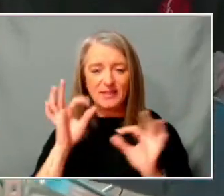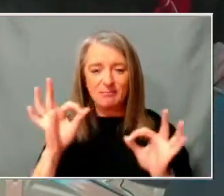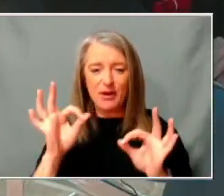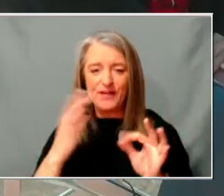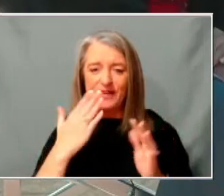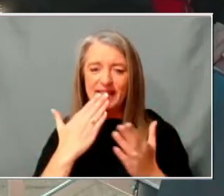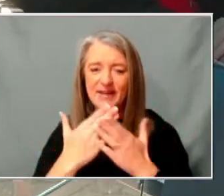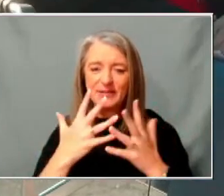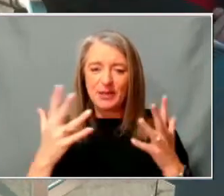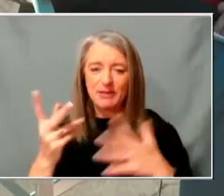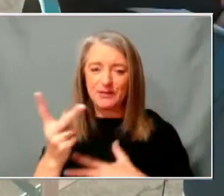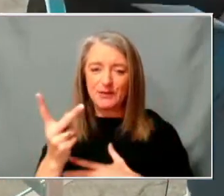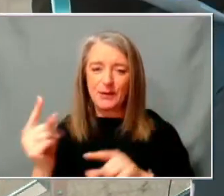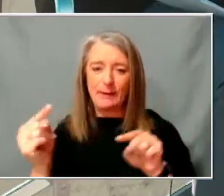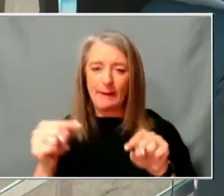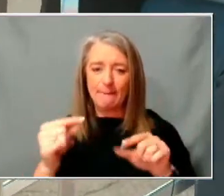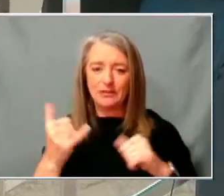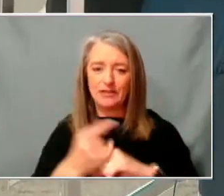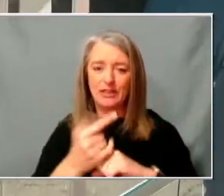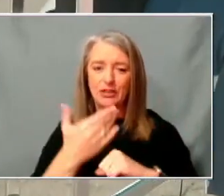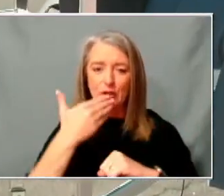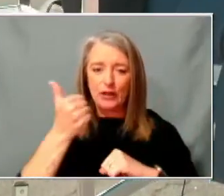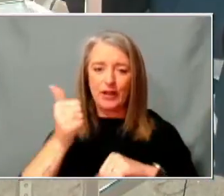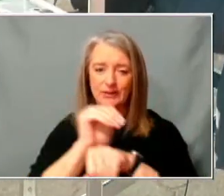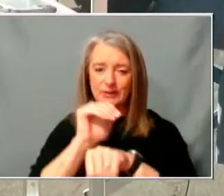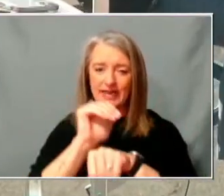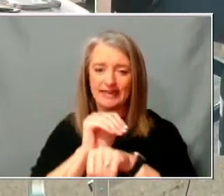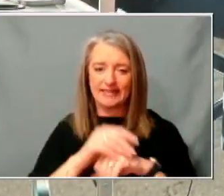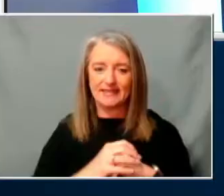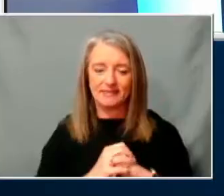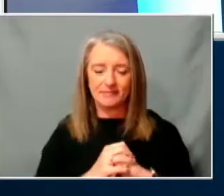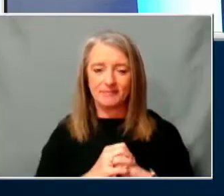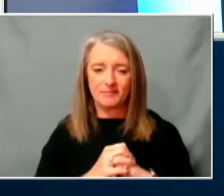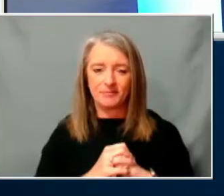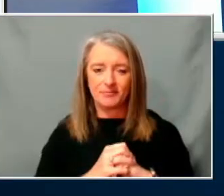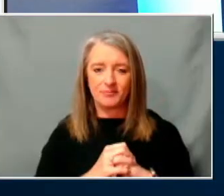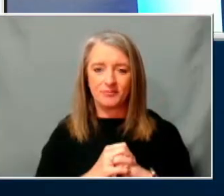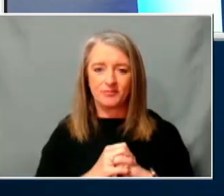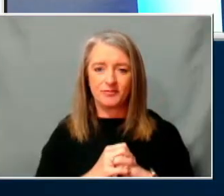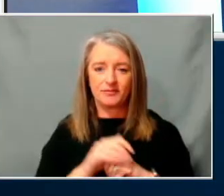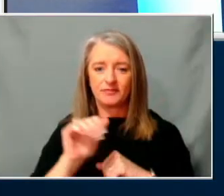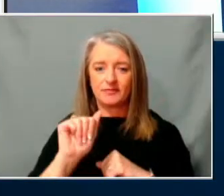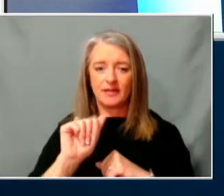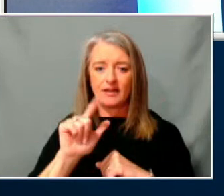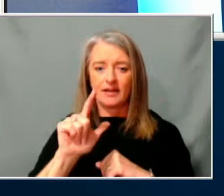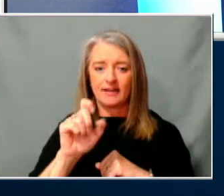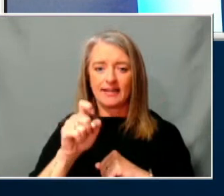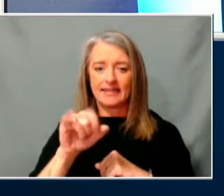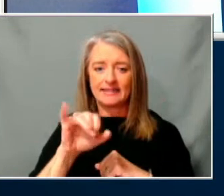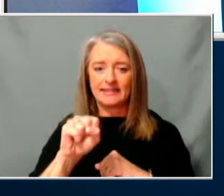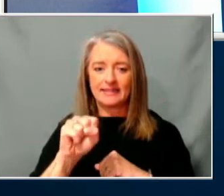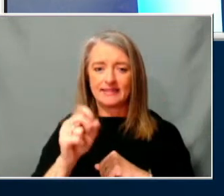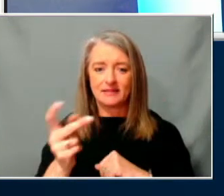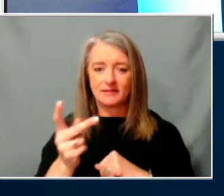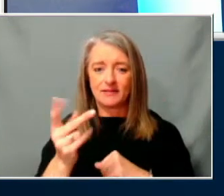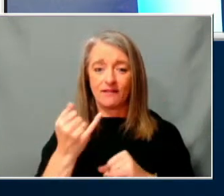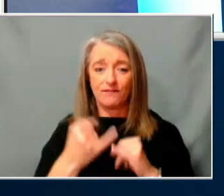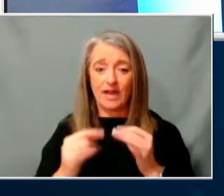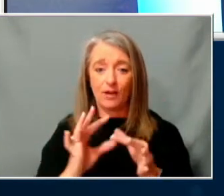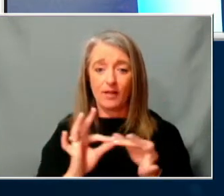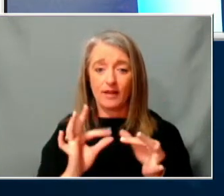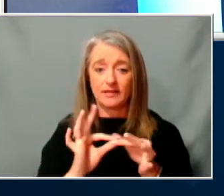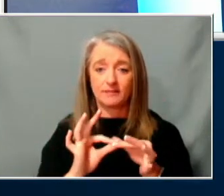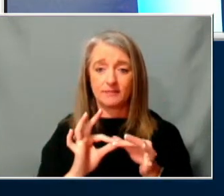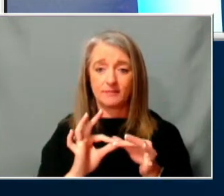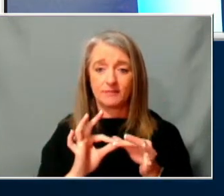guys so much for being with us today. And yes, good luck tonight. I'm going to send it back to you, Alexis, and Dr. Hawkinson in the studio for those final thoughts. Jess